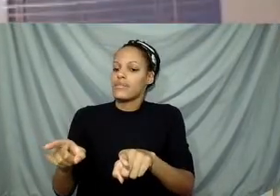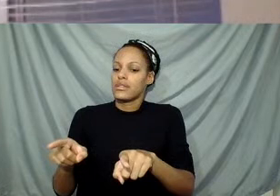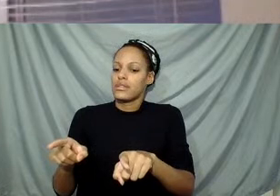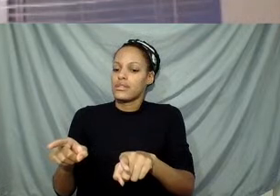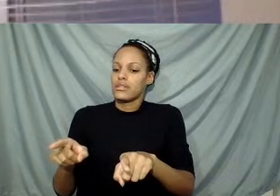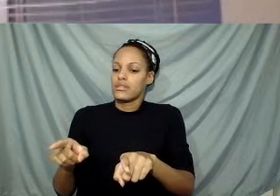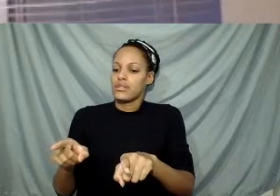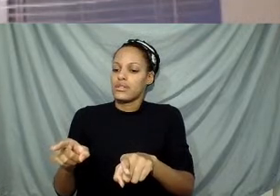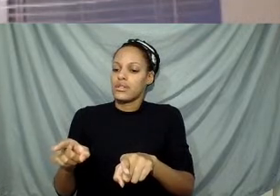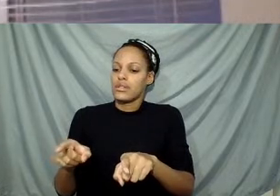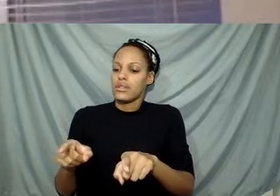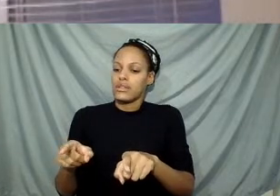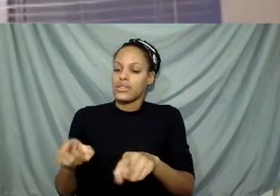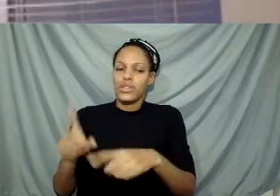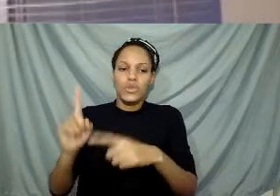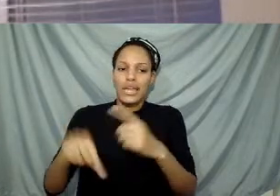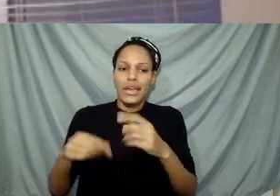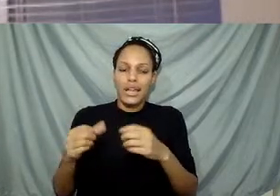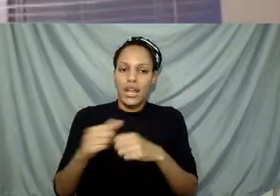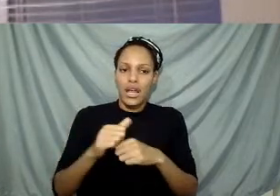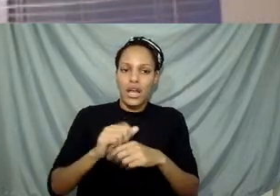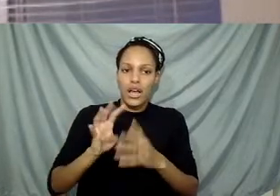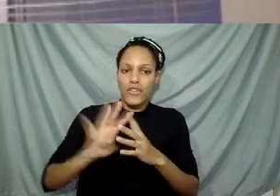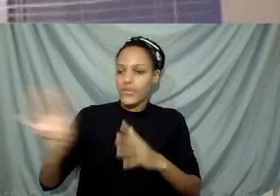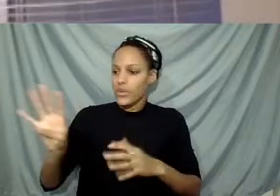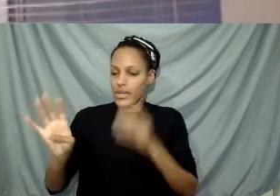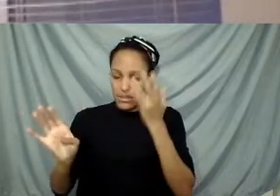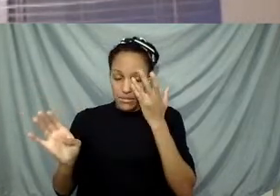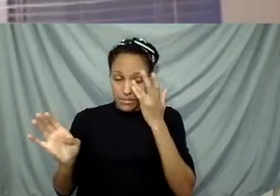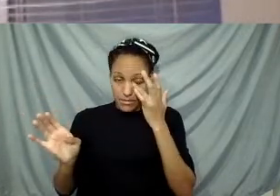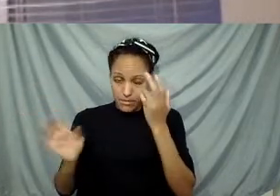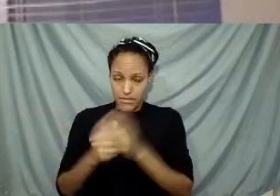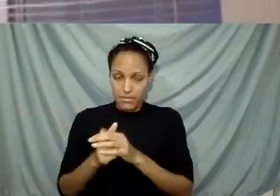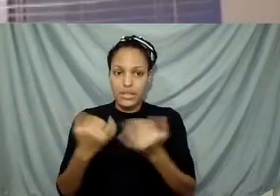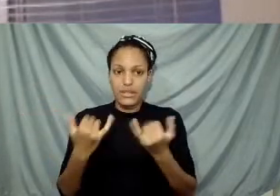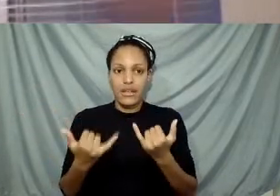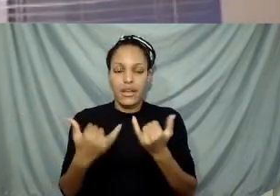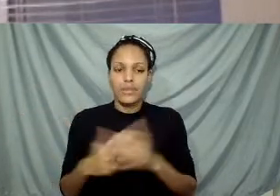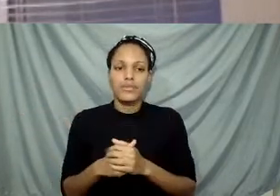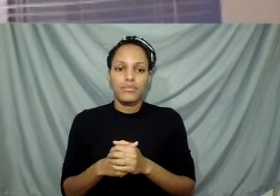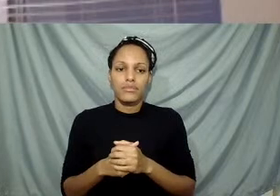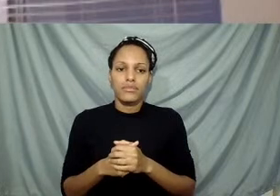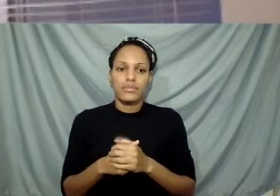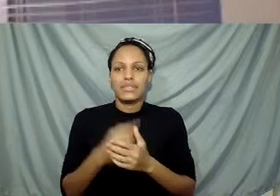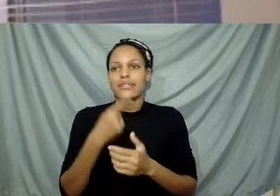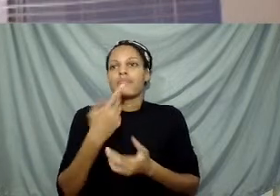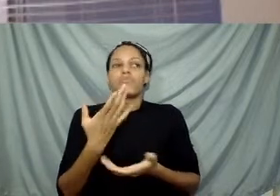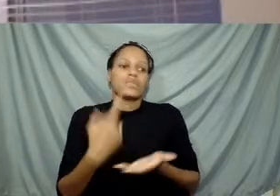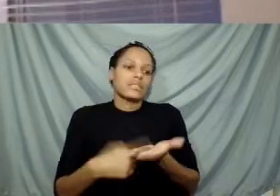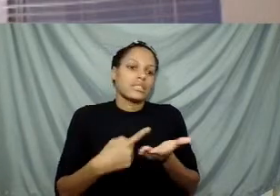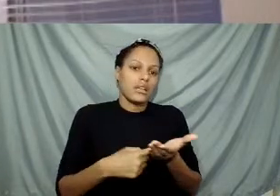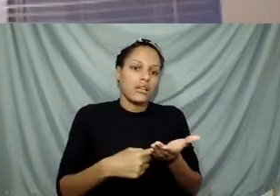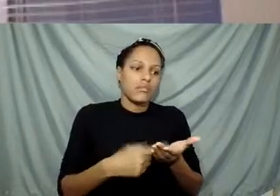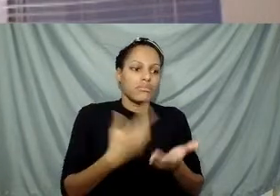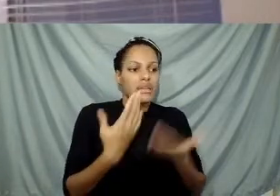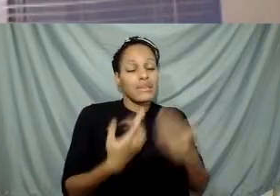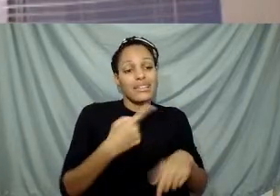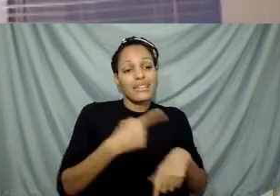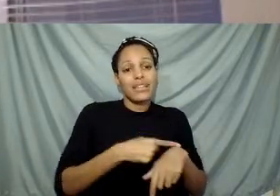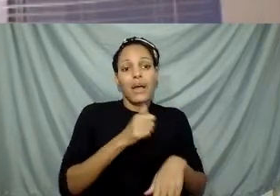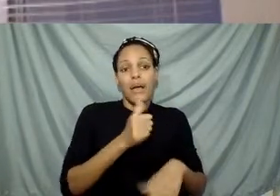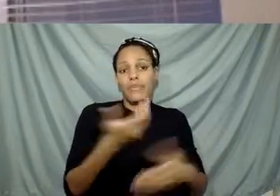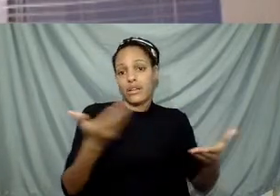right now. Literally, he would say, we're going to talk about a time where I may not be here, he